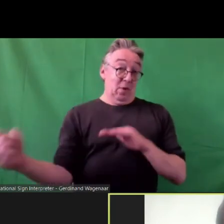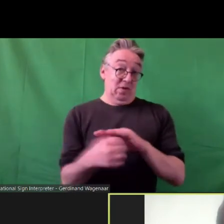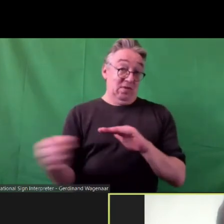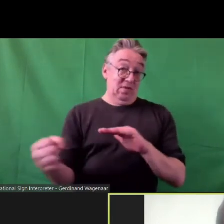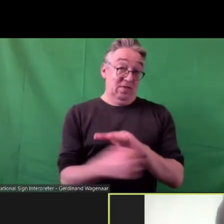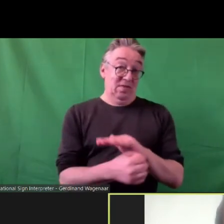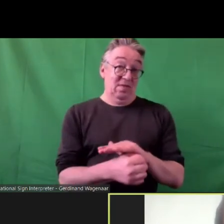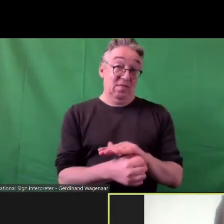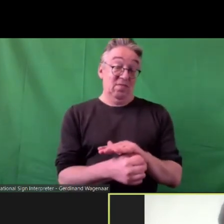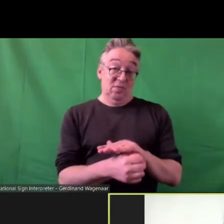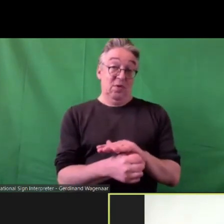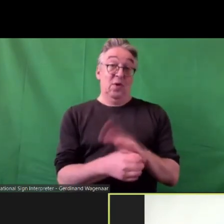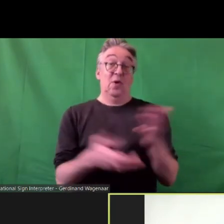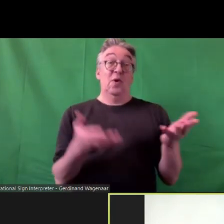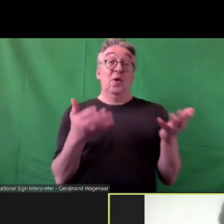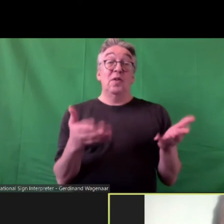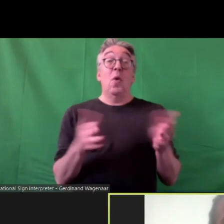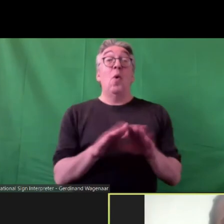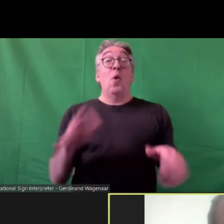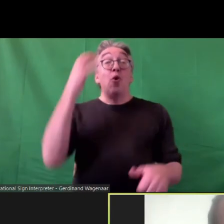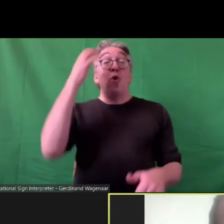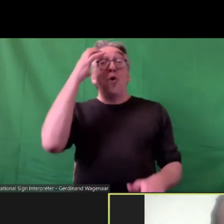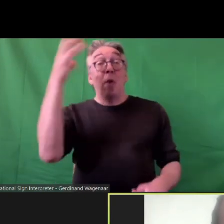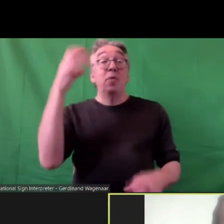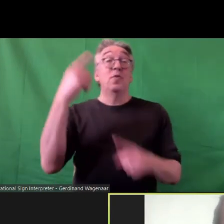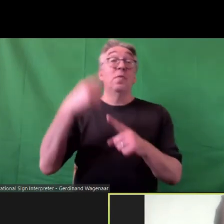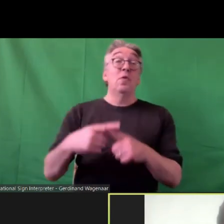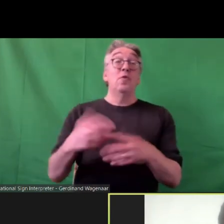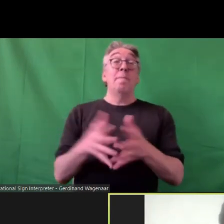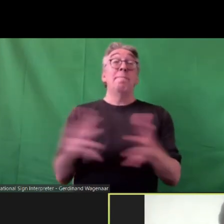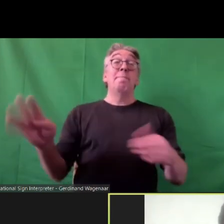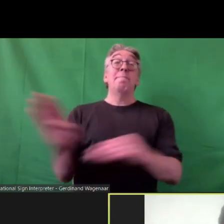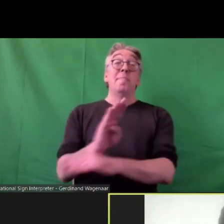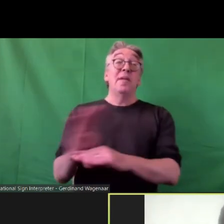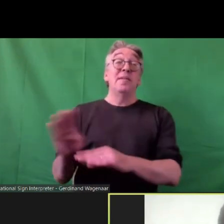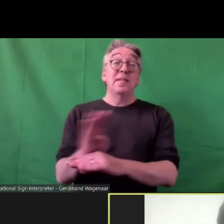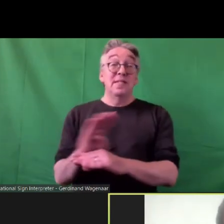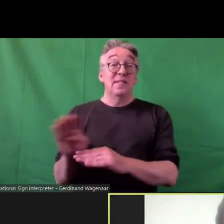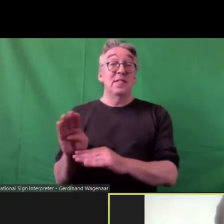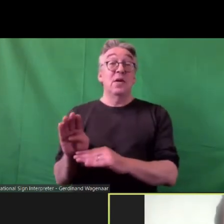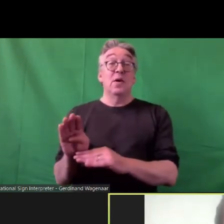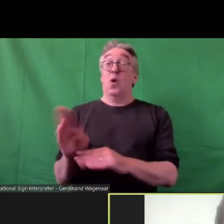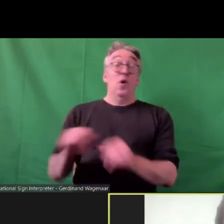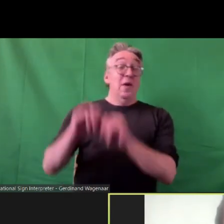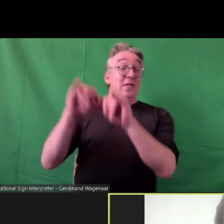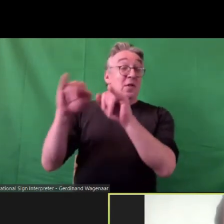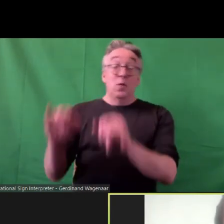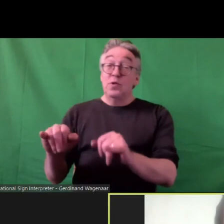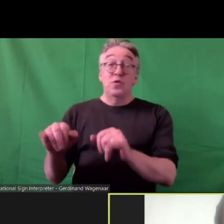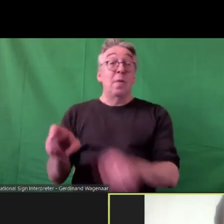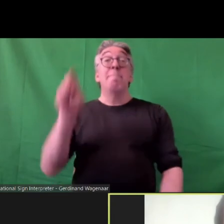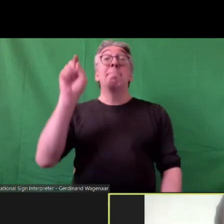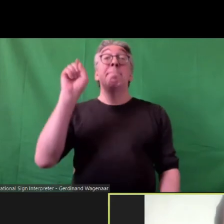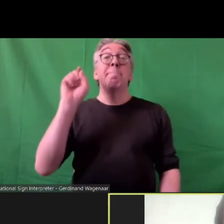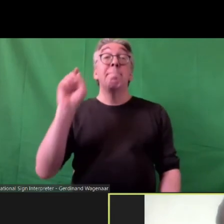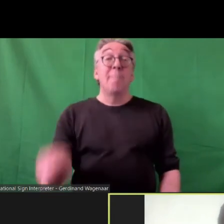all public and private sector organizations or institutions are mandated to ensure